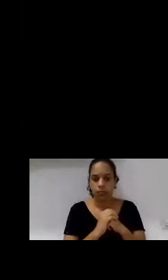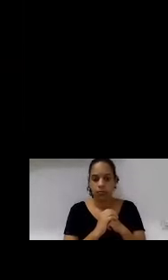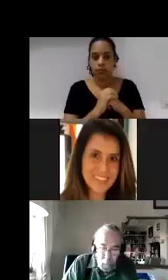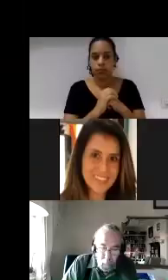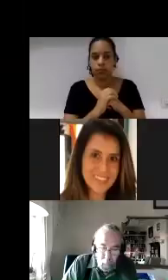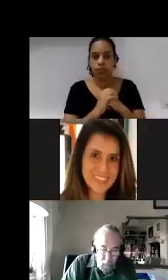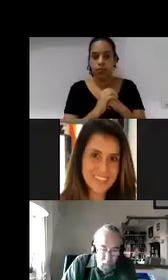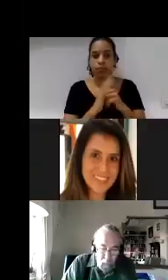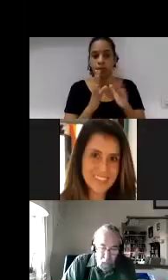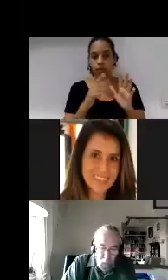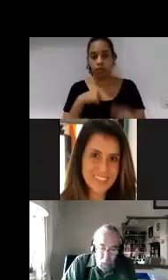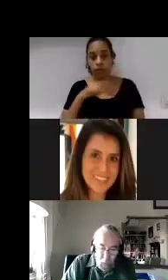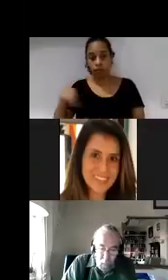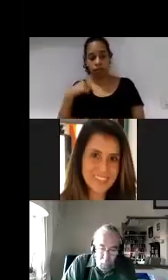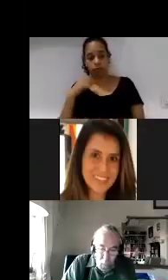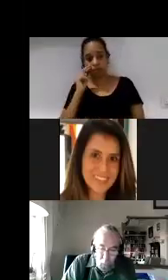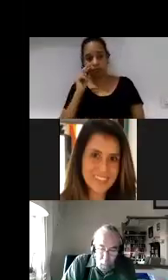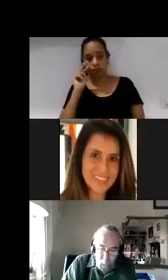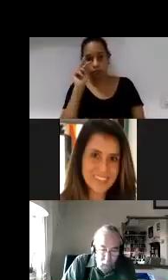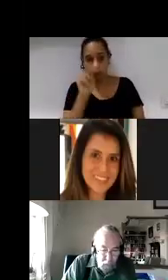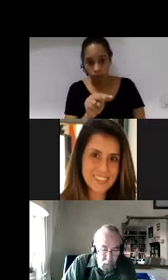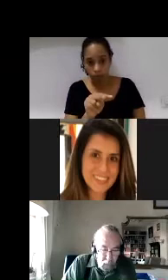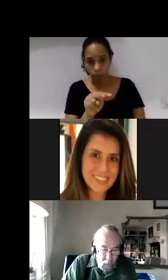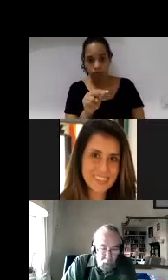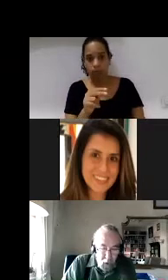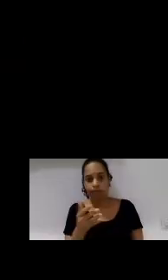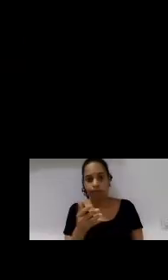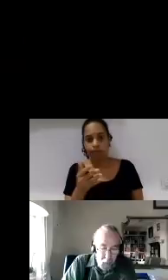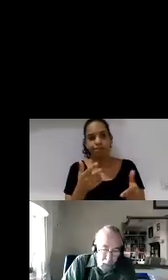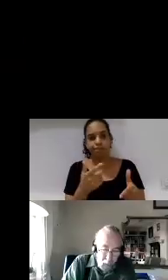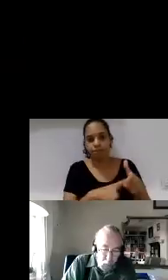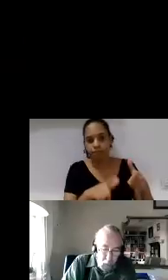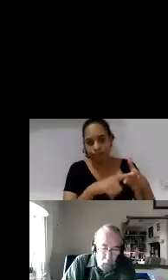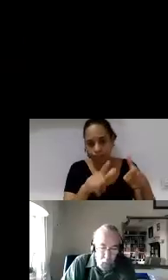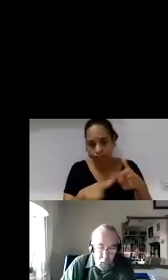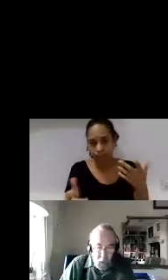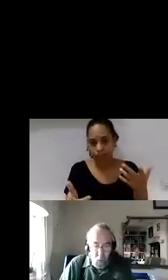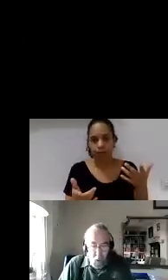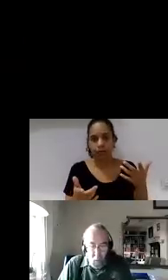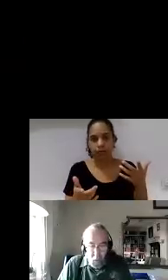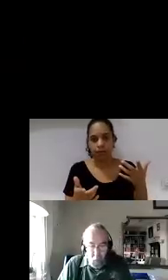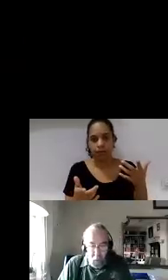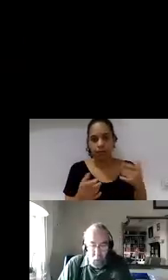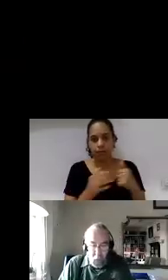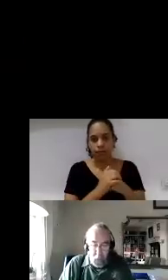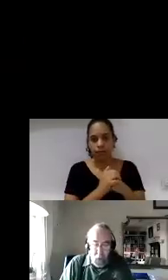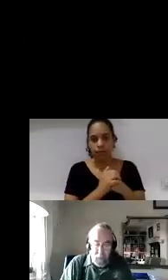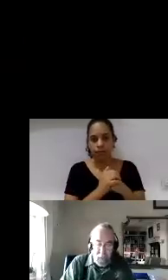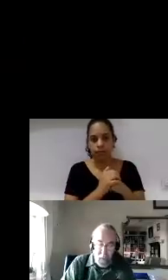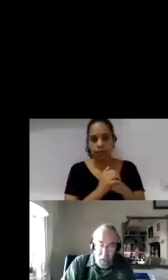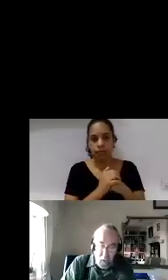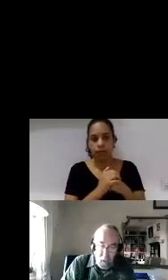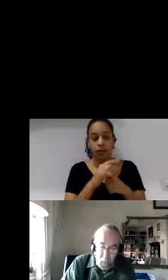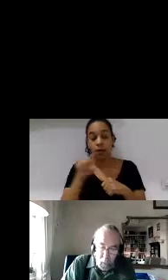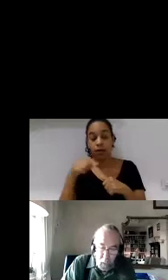our gut. It is right there before us. We are part of it. Unlike the past, which we only know by the records and